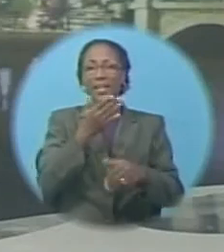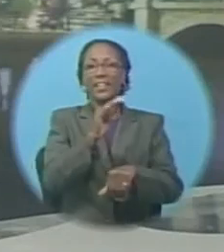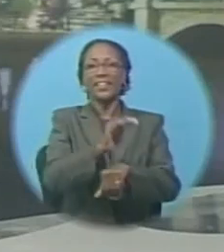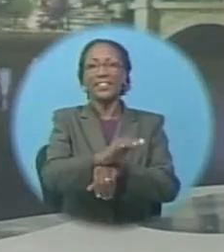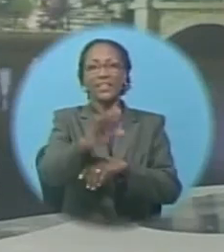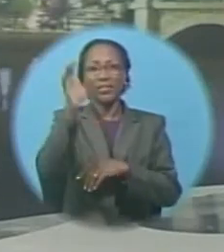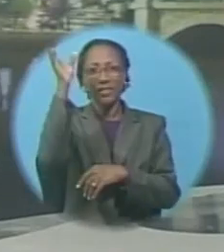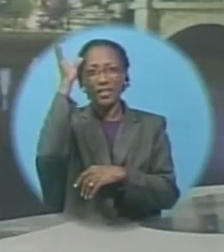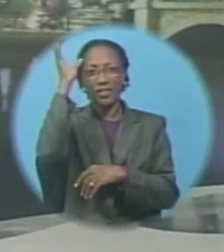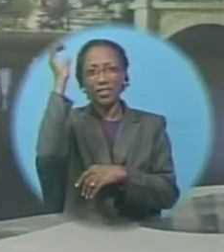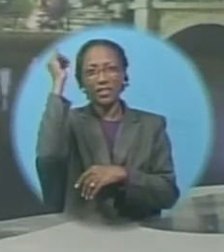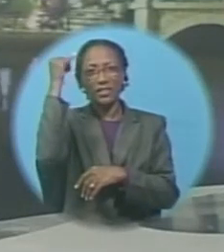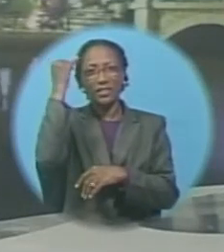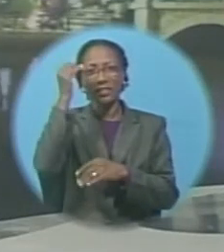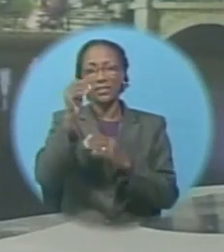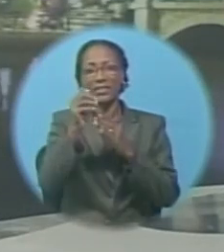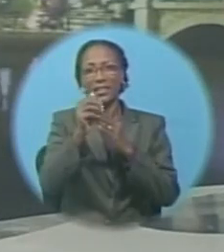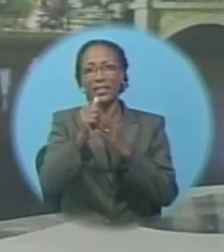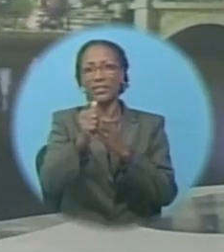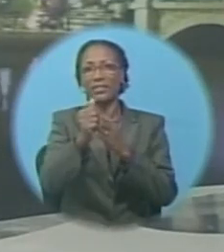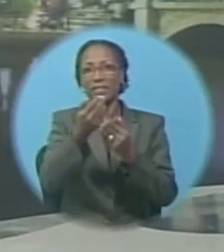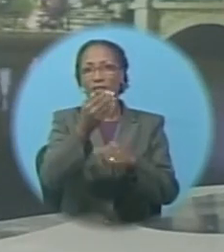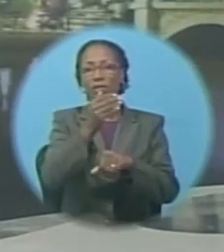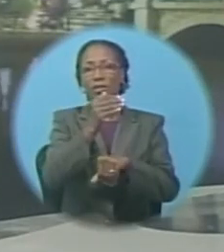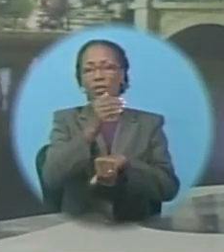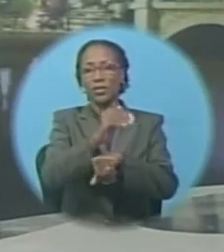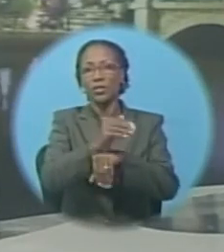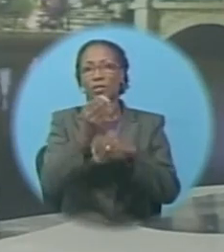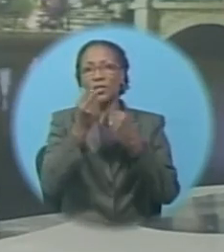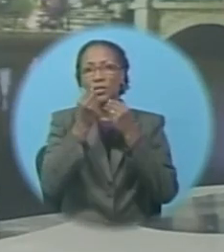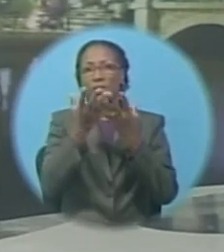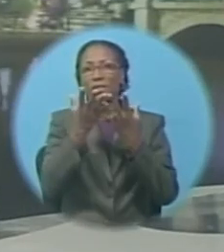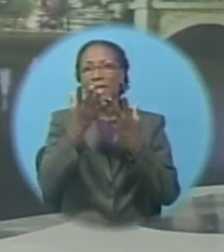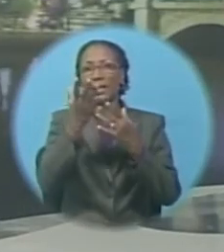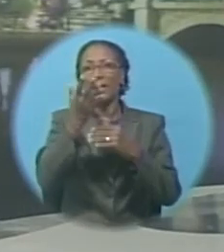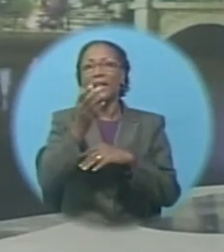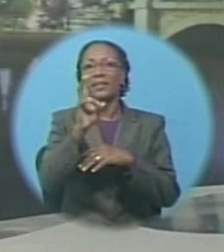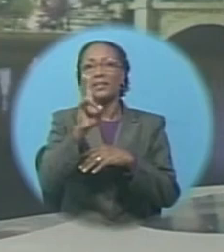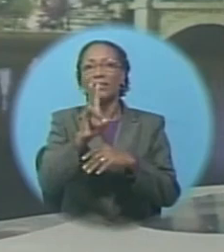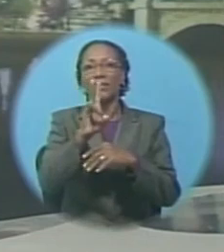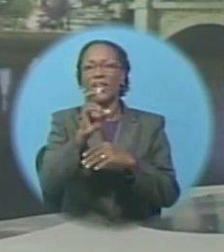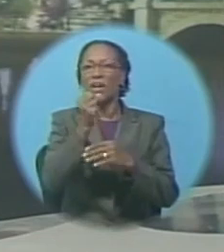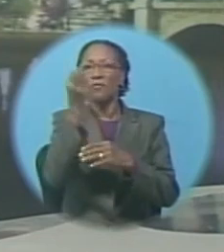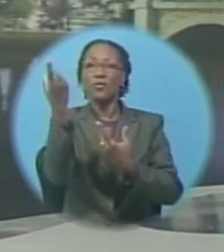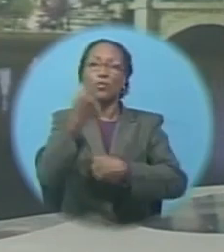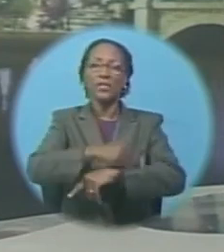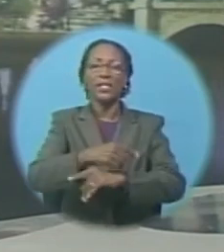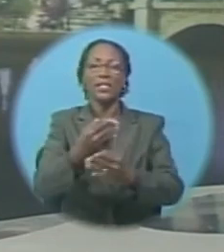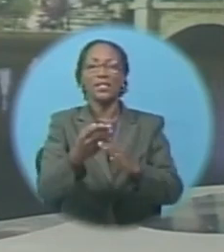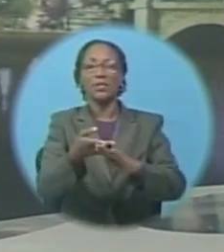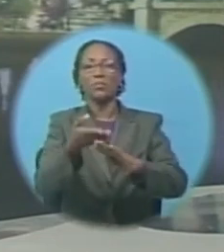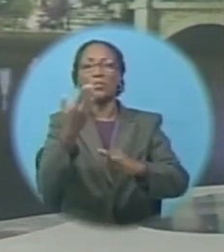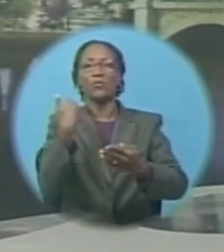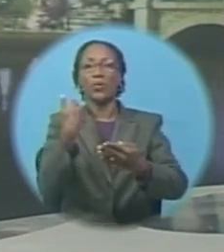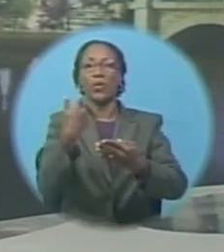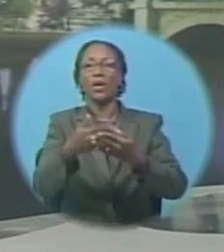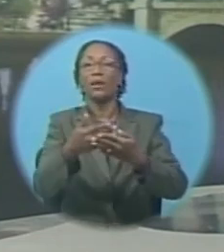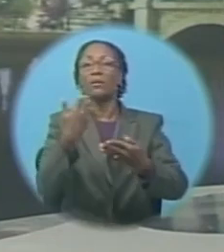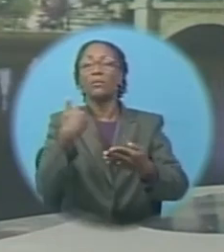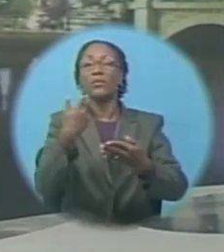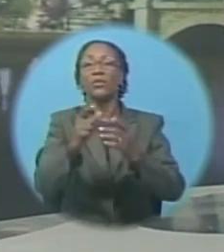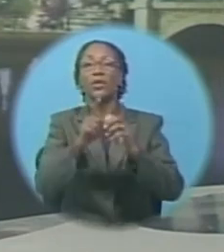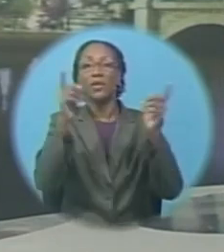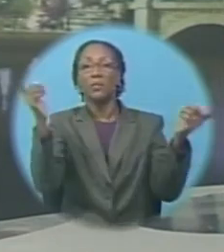Good evening, I'm Shane Jones, leading the news at 7. It's only a few days before the biggest night of the year, and